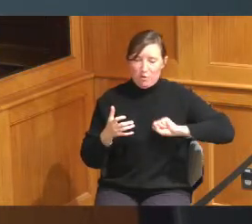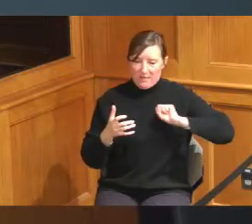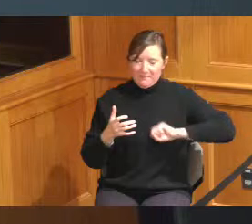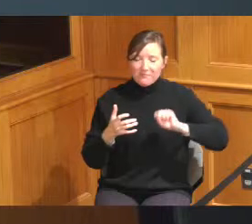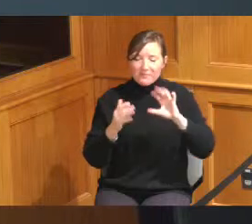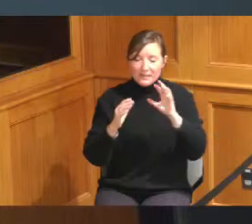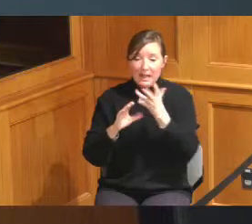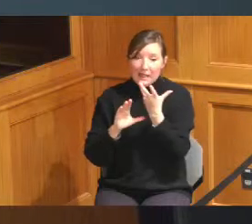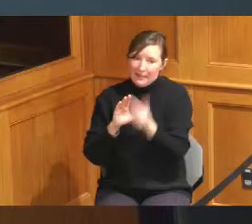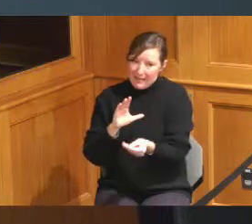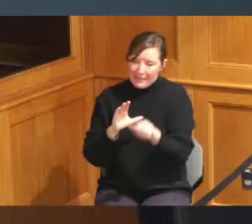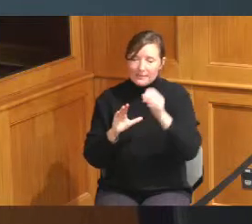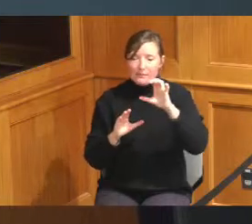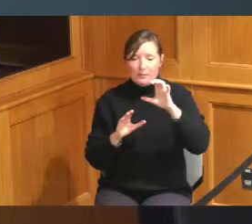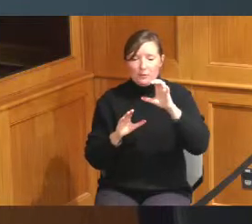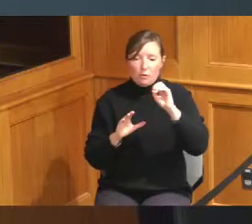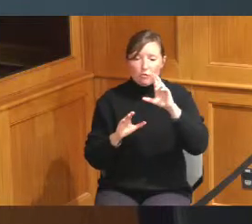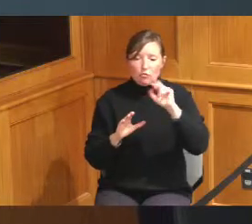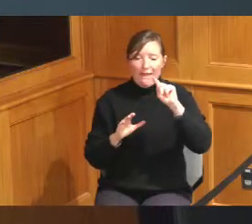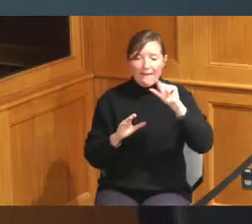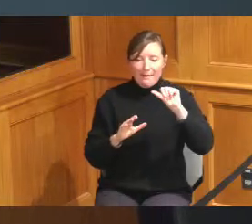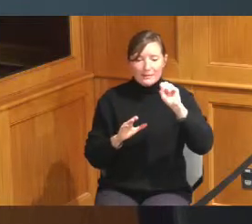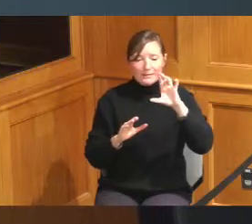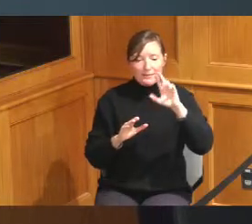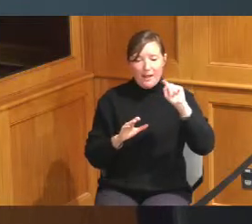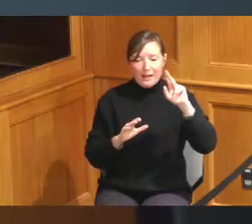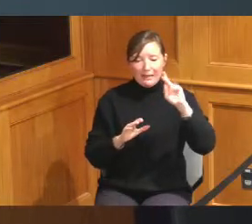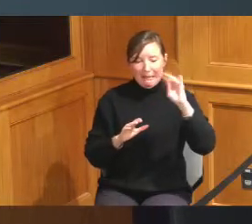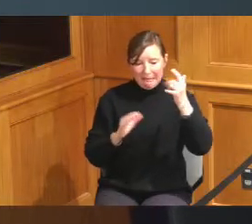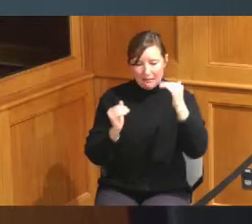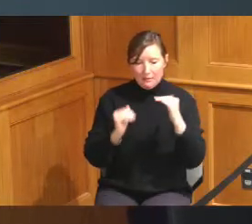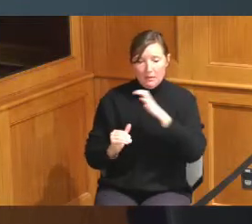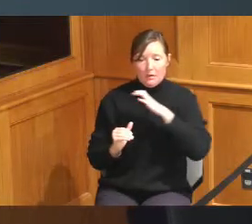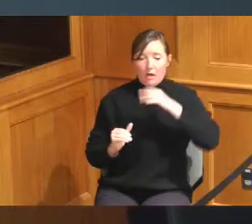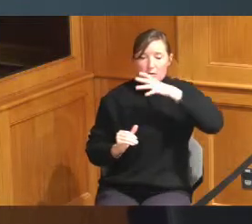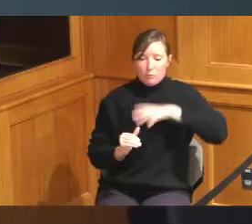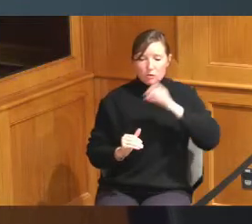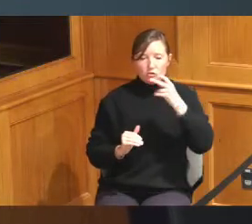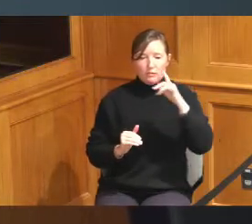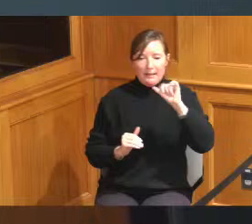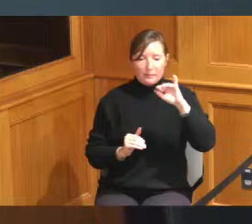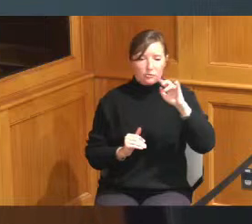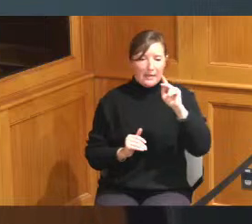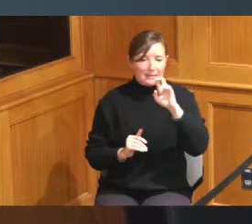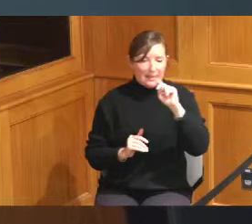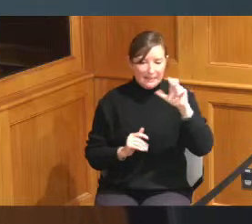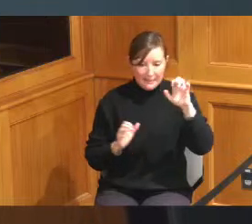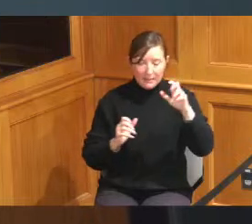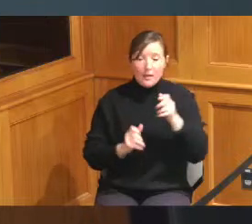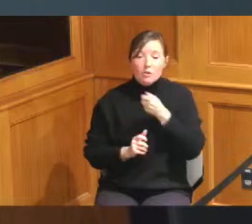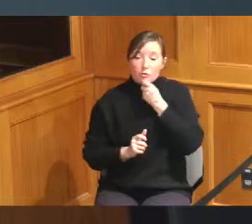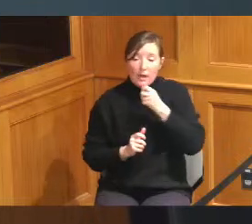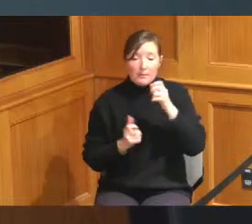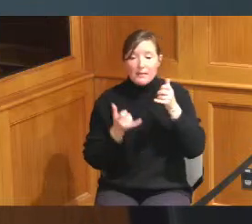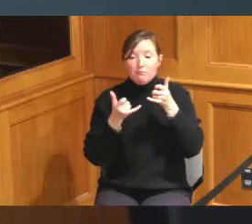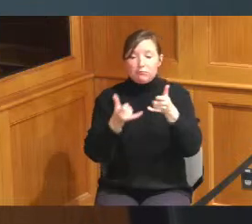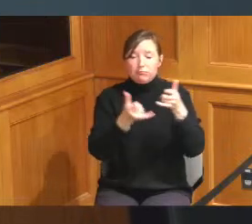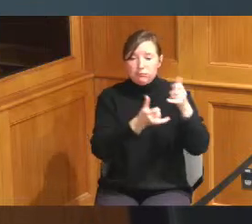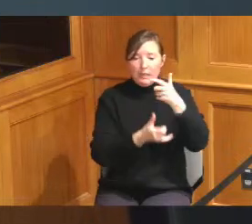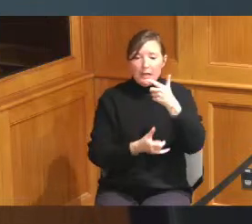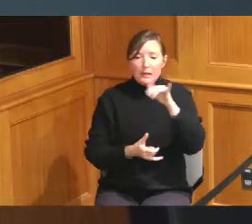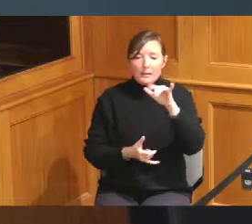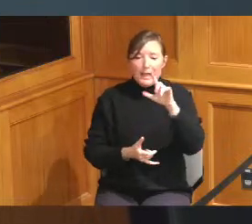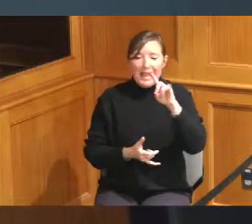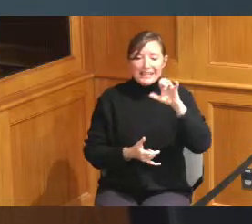Mrs. Coretta Scott King, Congresswoman Sheila Jackson Lee, Grammy Award-winning singer Gladys Knight, and